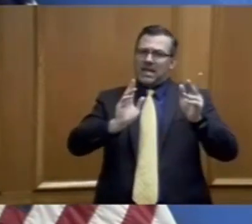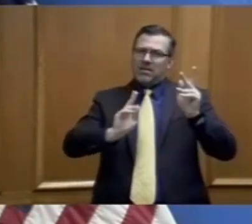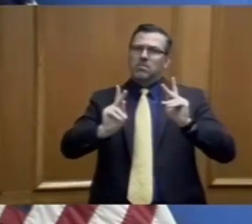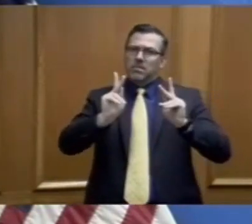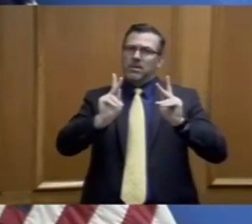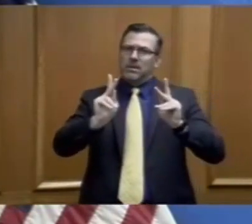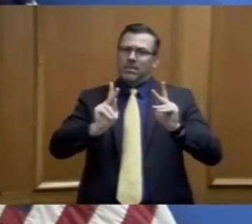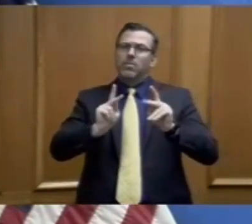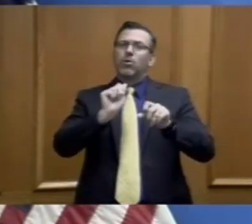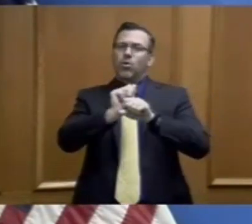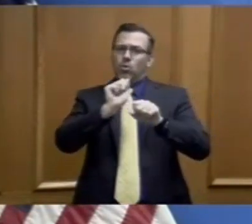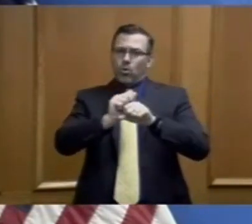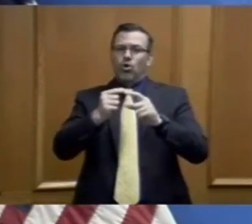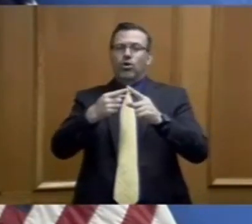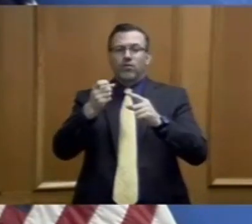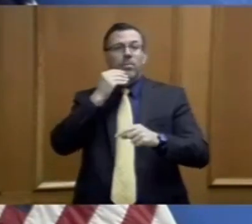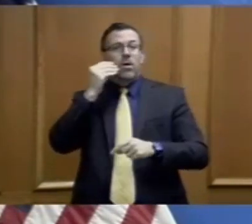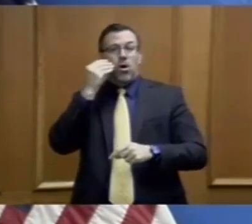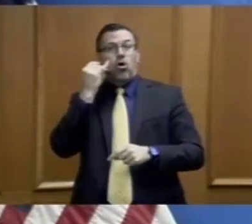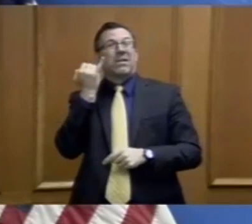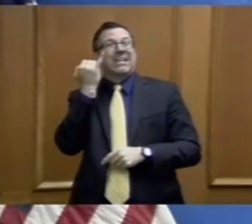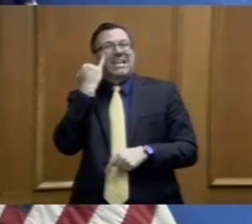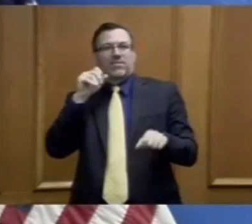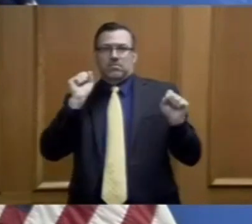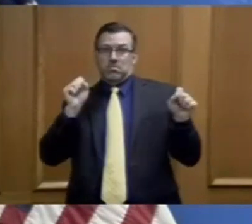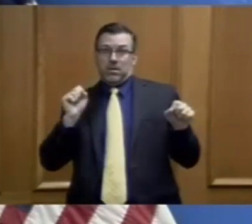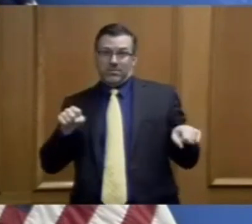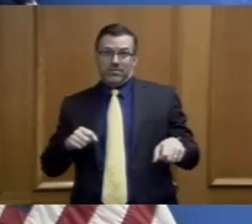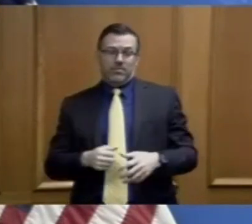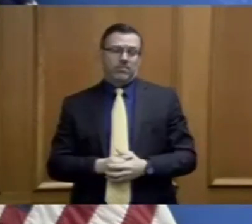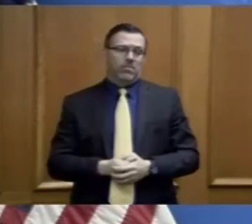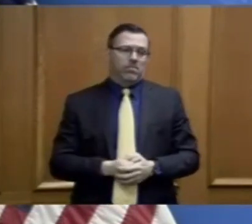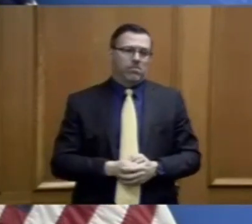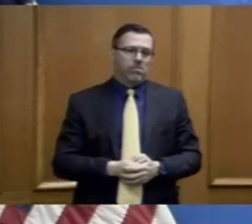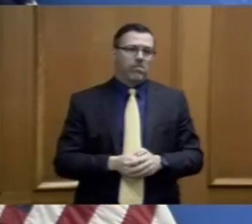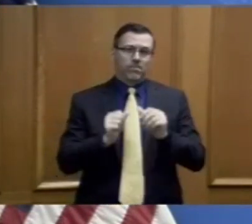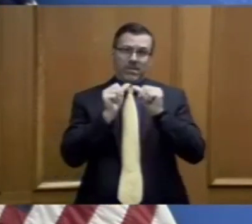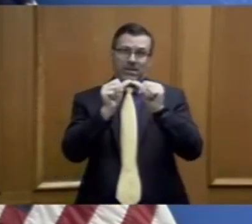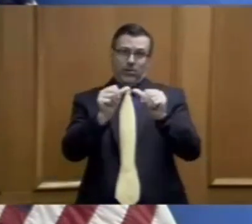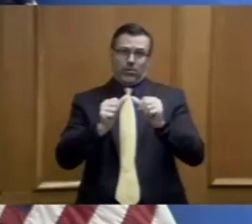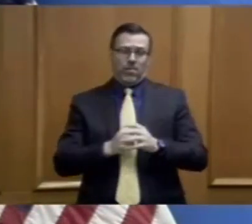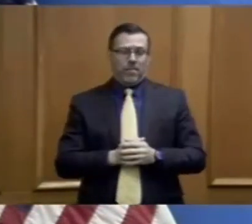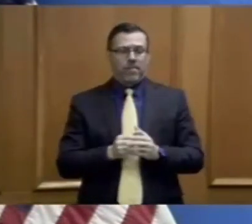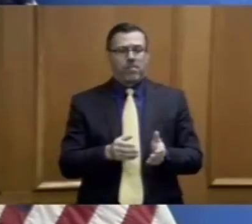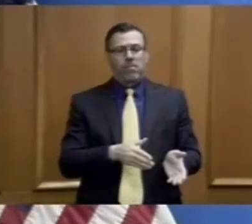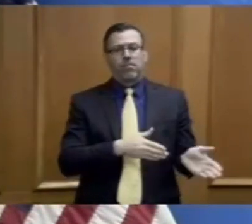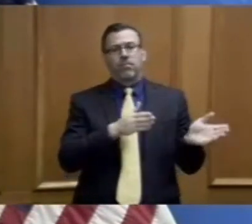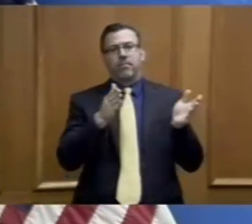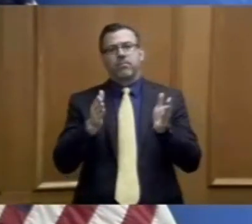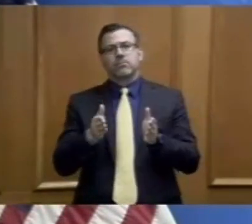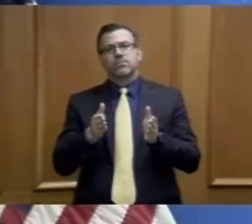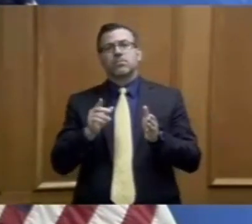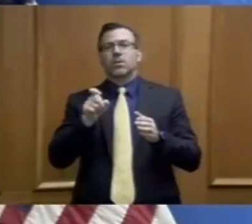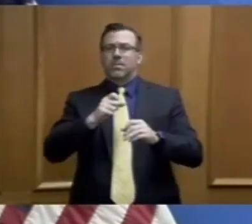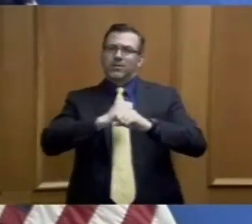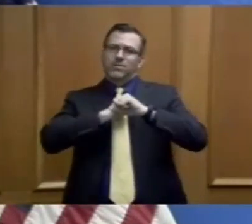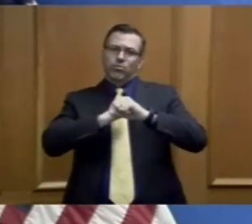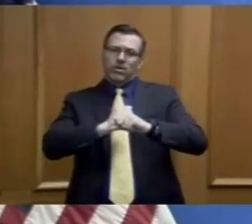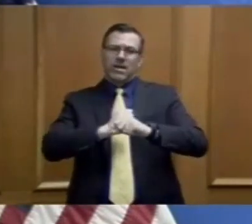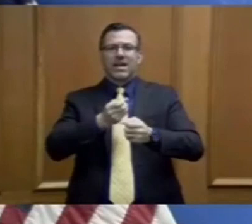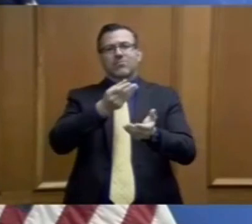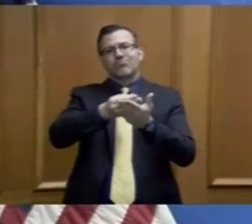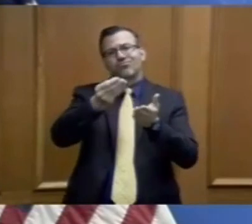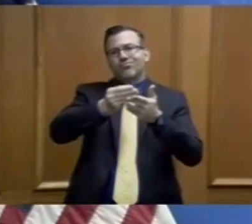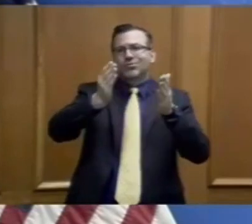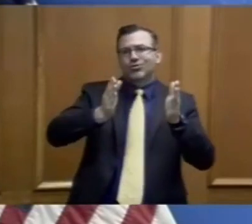home whenever possible. We want to take steps to protect customers and employees,